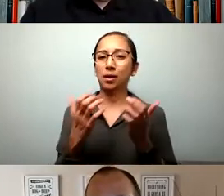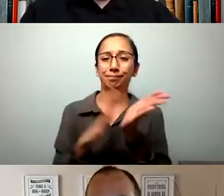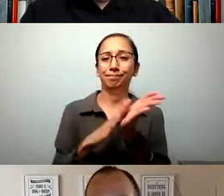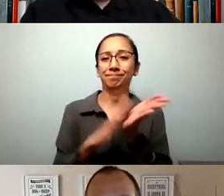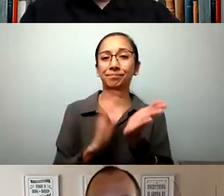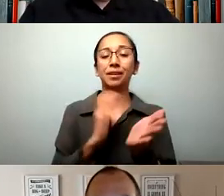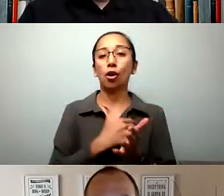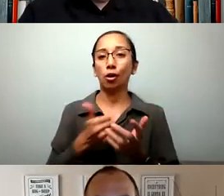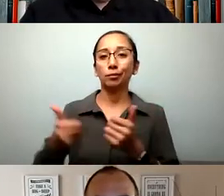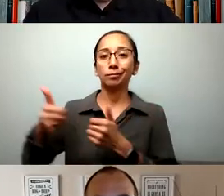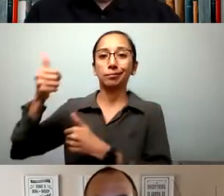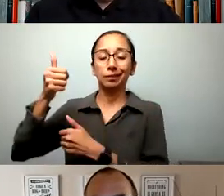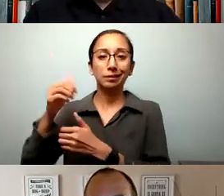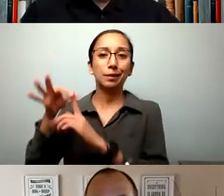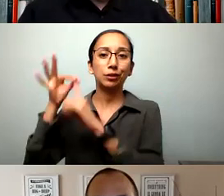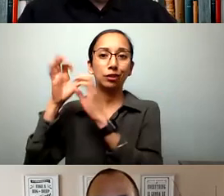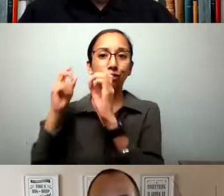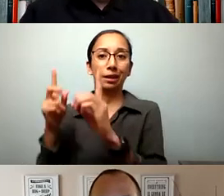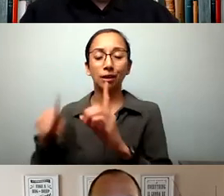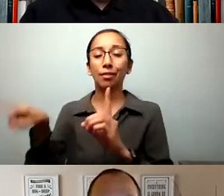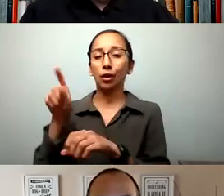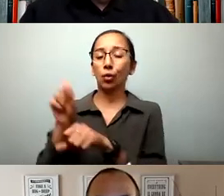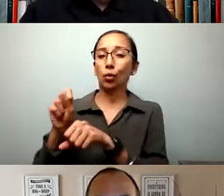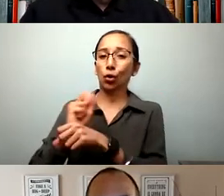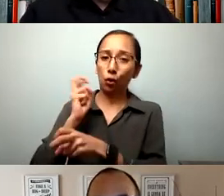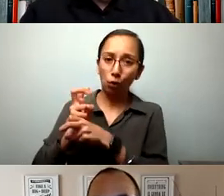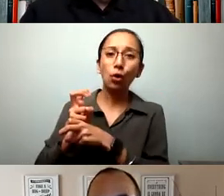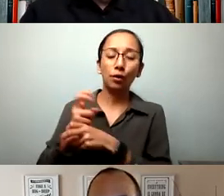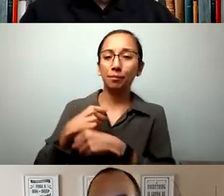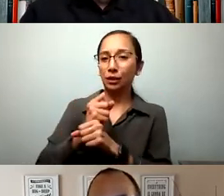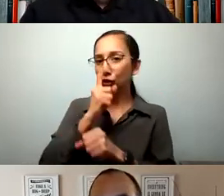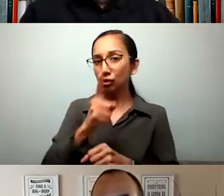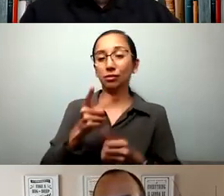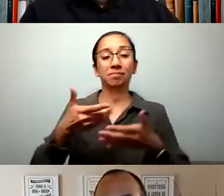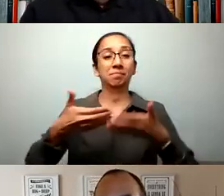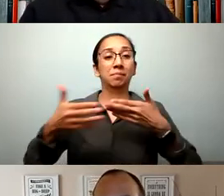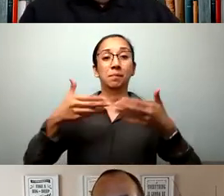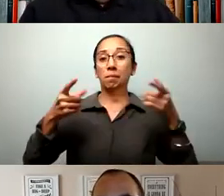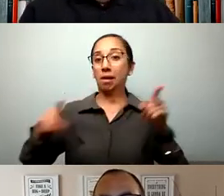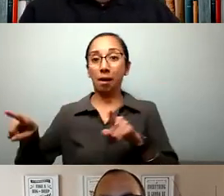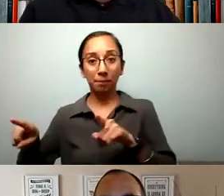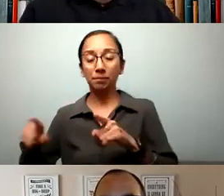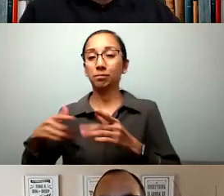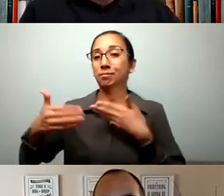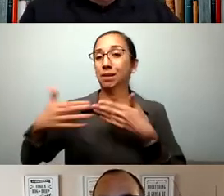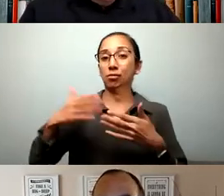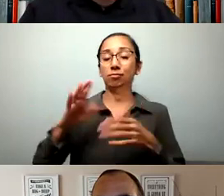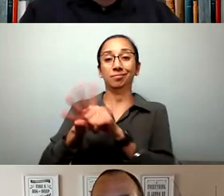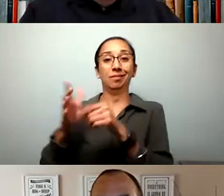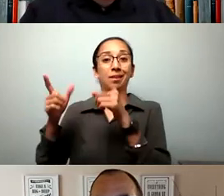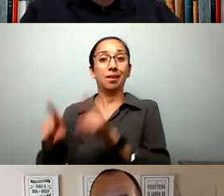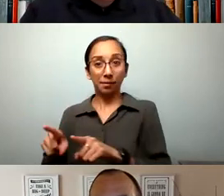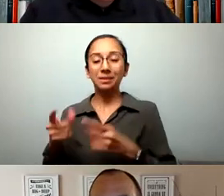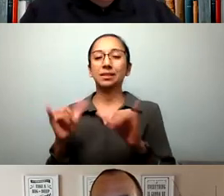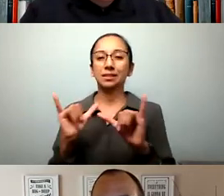division heads in special education who worked diligently to ensure that no matter what environment we were in, we were going to continue to have opportunities to meet